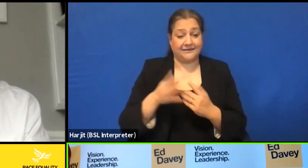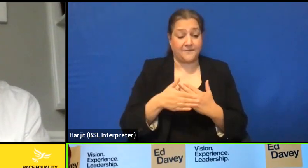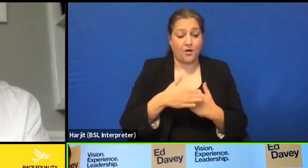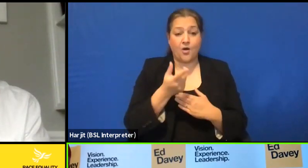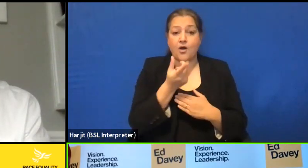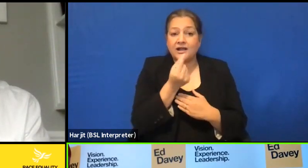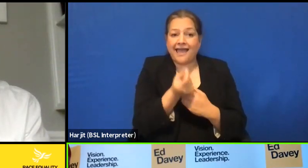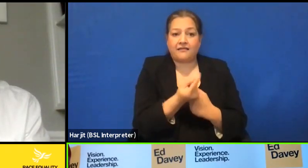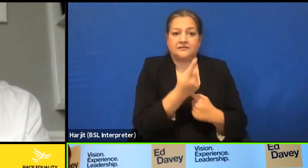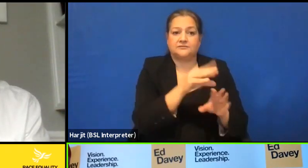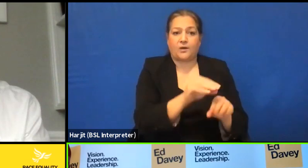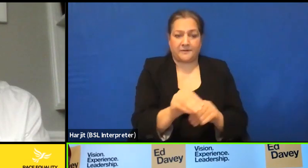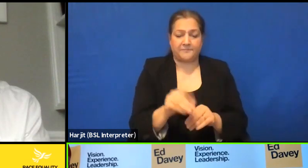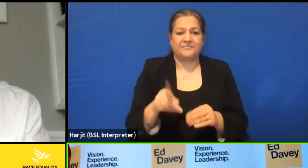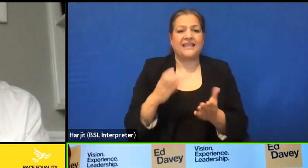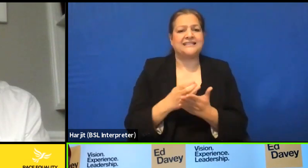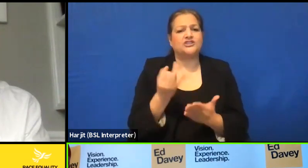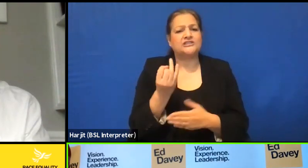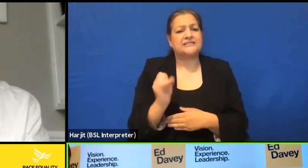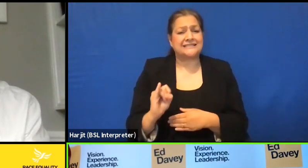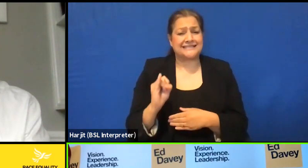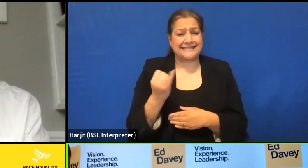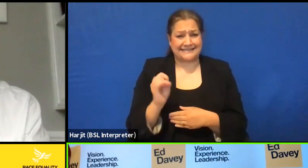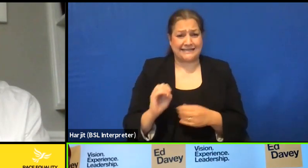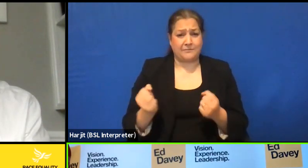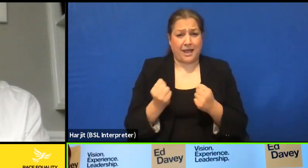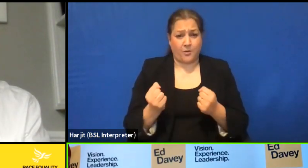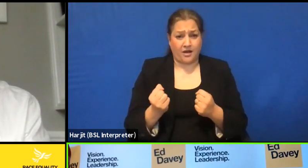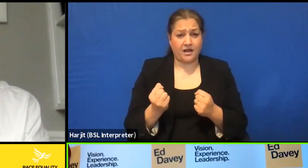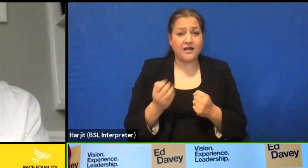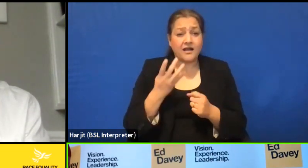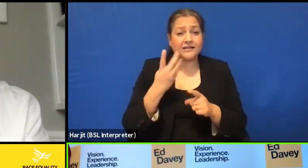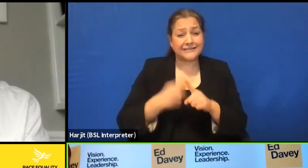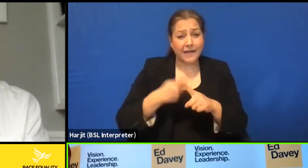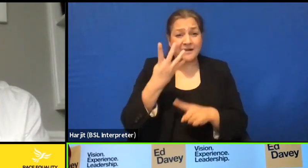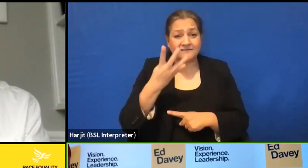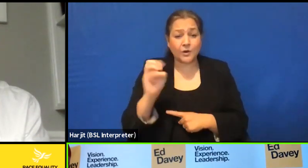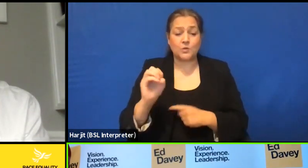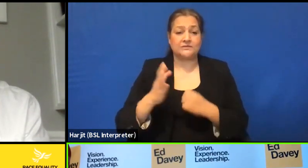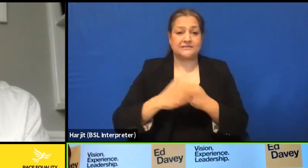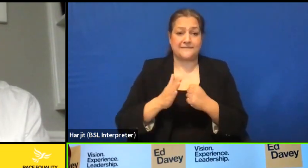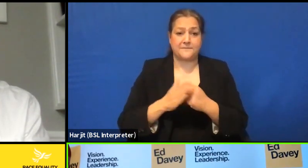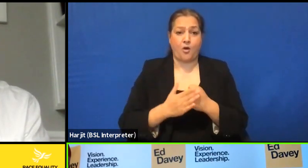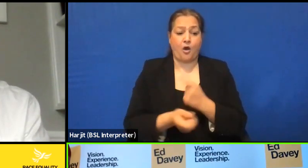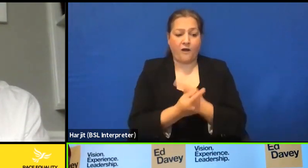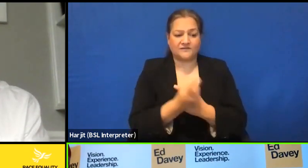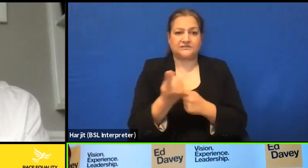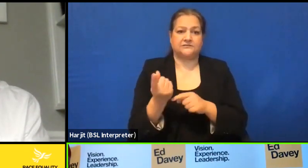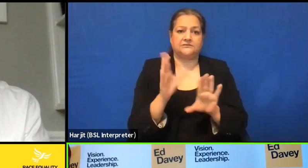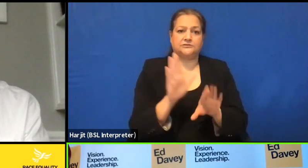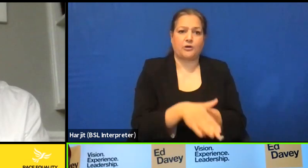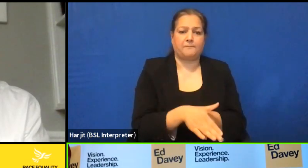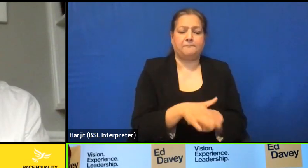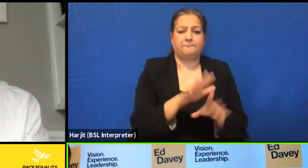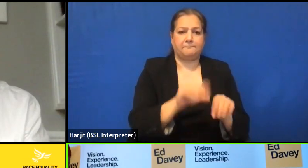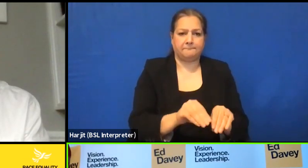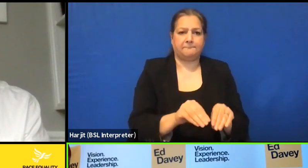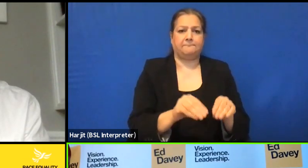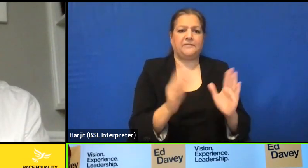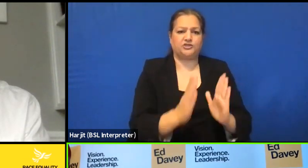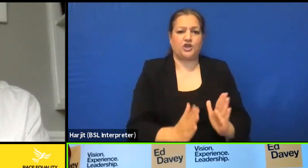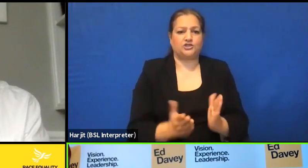search powers, section 60 powers, they're 47 times more likely to be stopped and searched than a white person. And when I asked this question to Boris